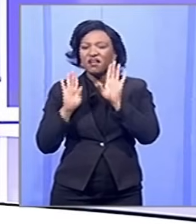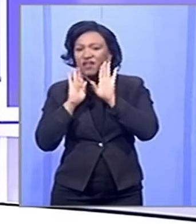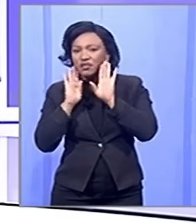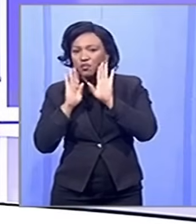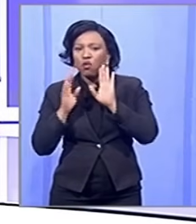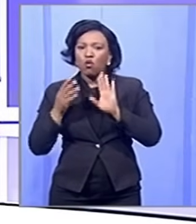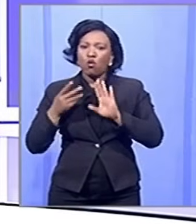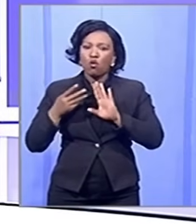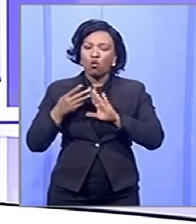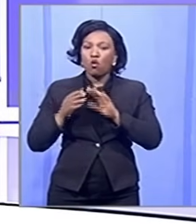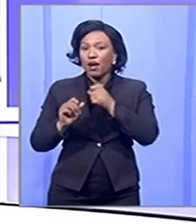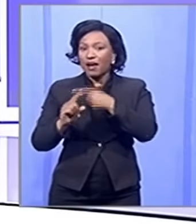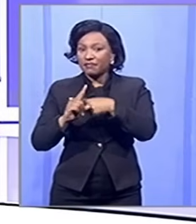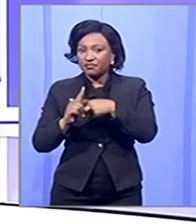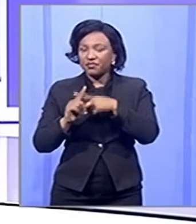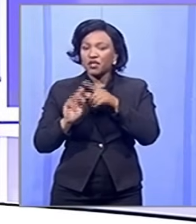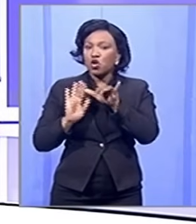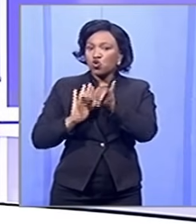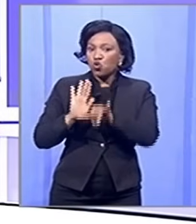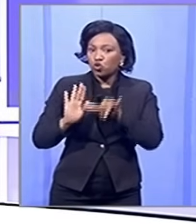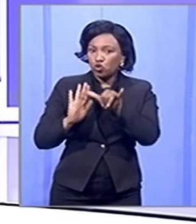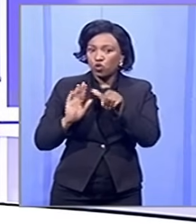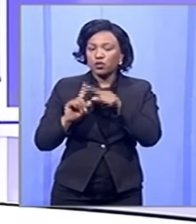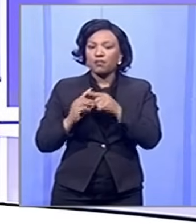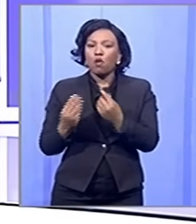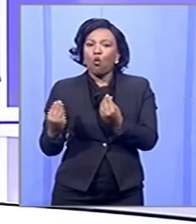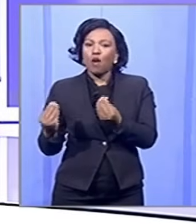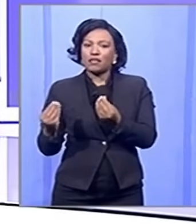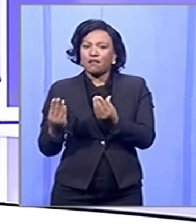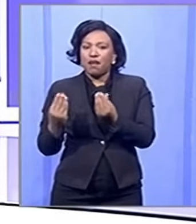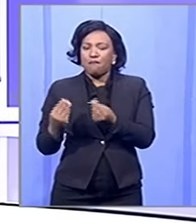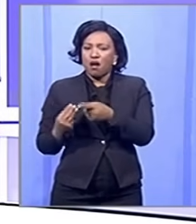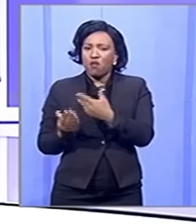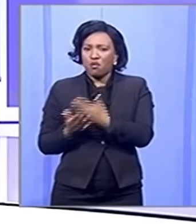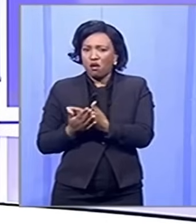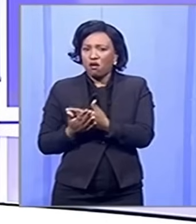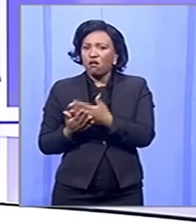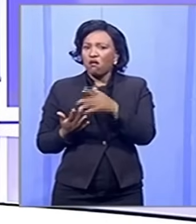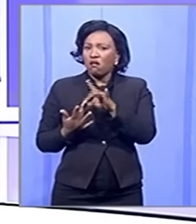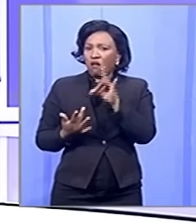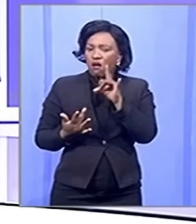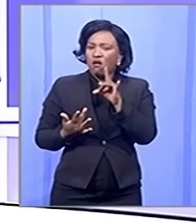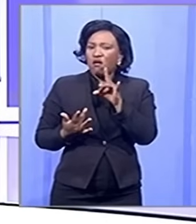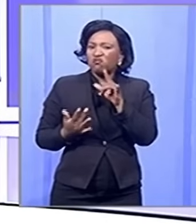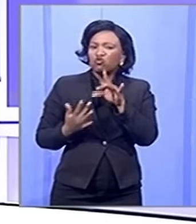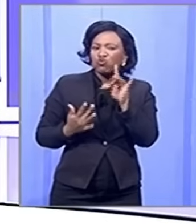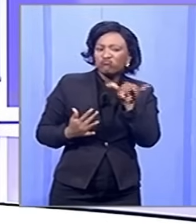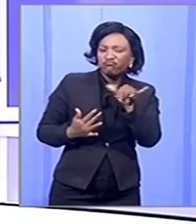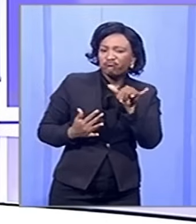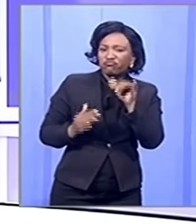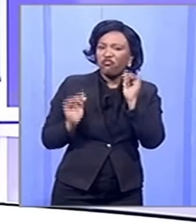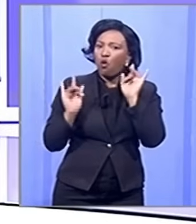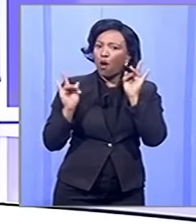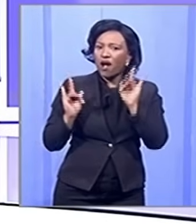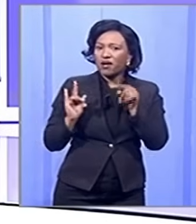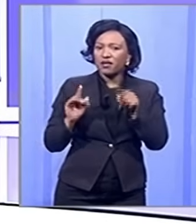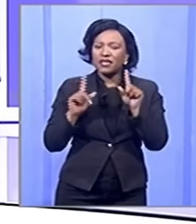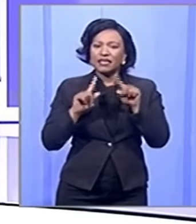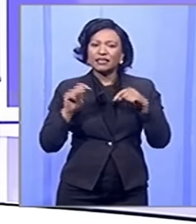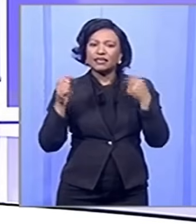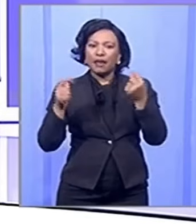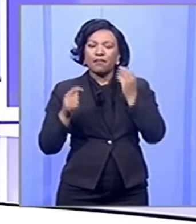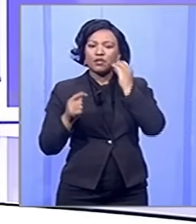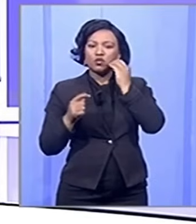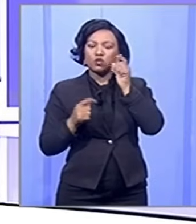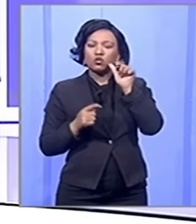Facebook, X, YouTube e šita le nomorong ya rena ya WhatsApp fa o le ka kgathago tema. Ba sehlopha sa ditaba tša Sesotho ba